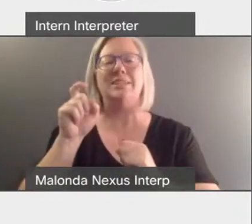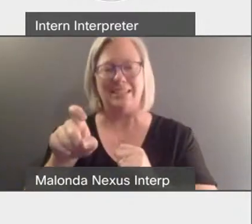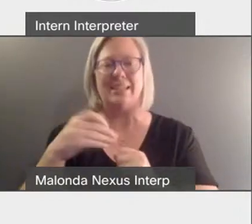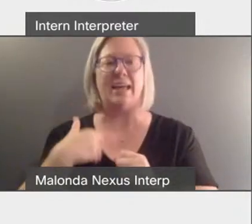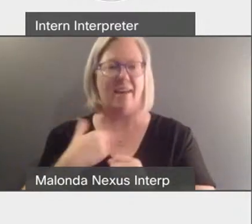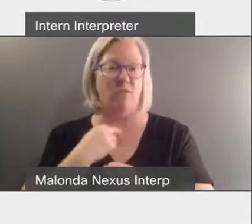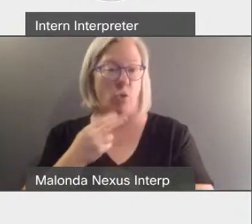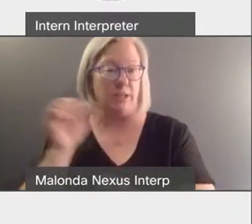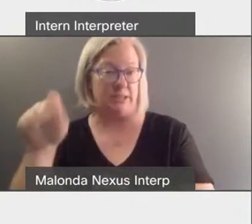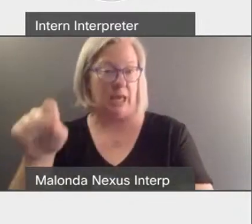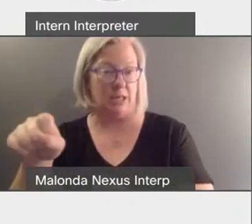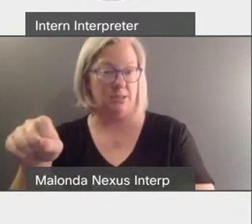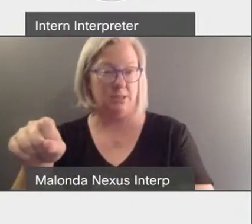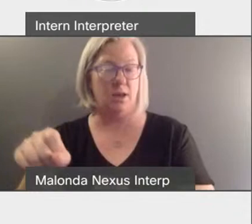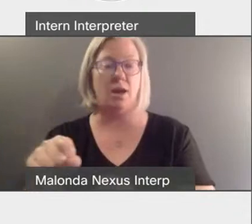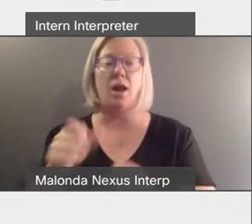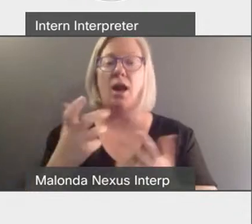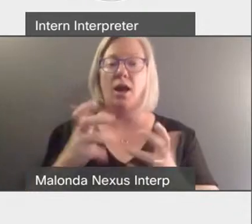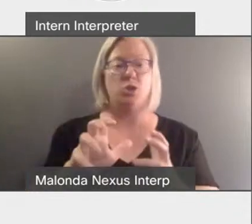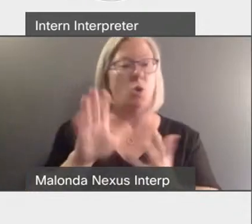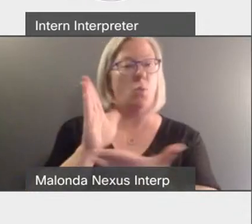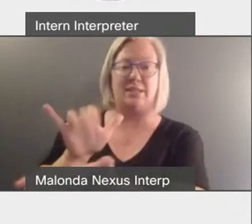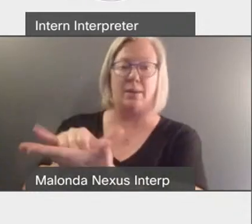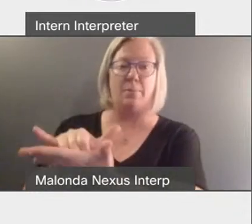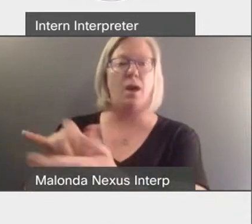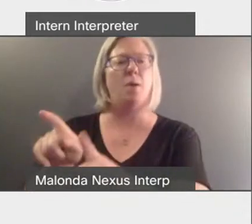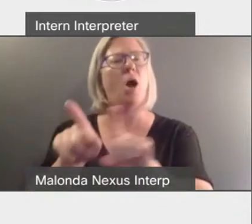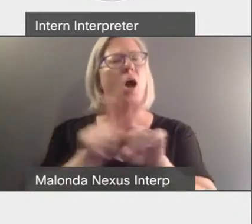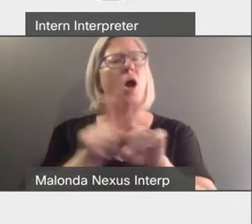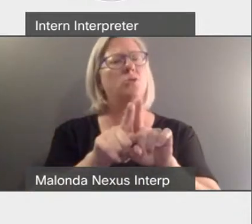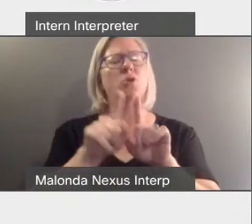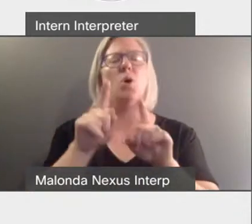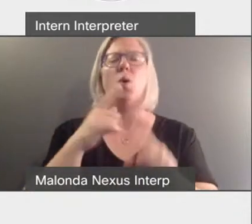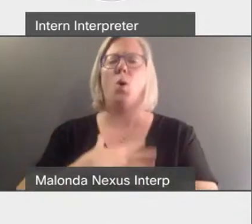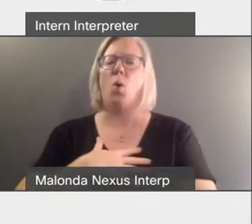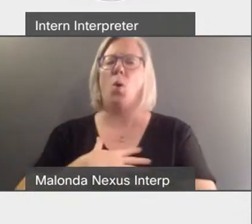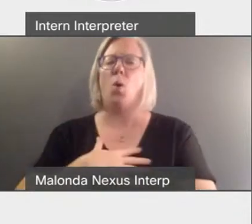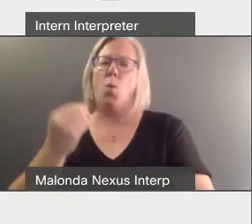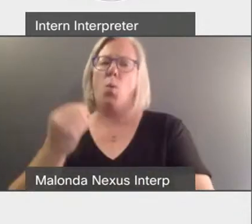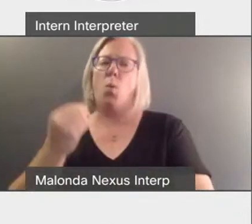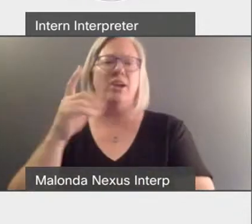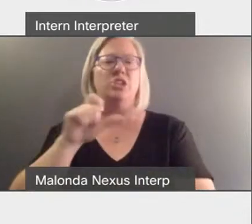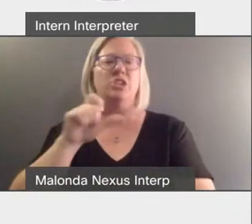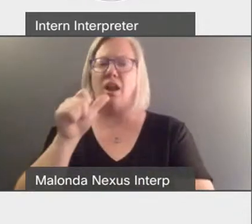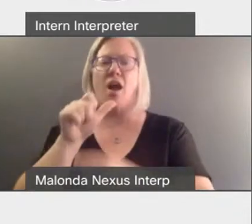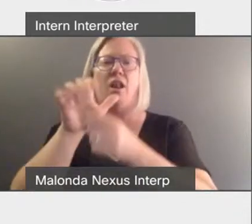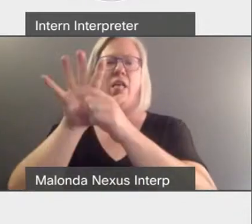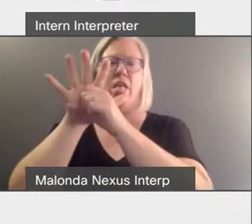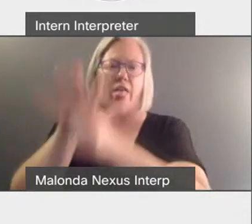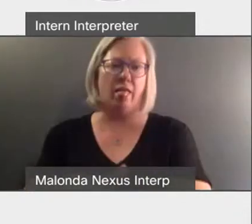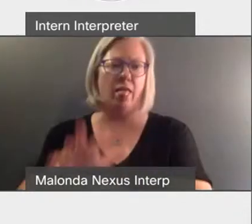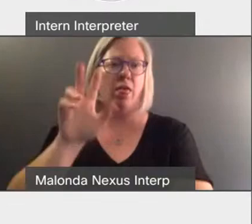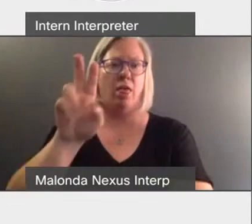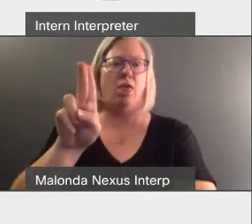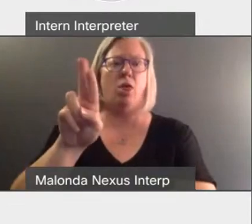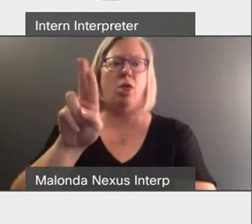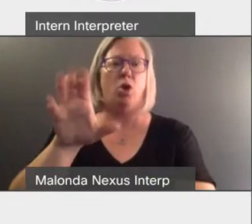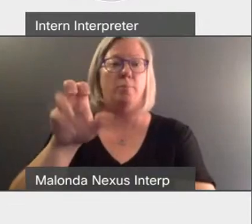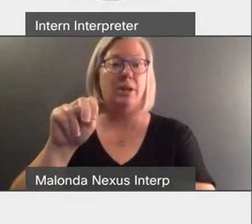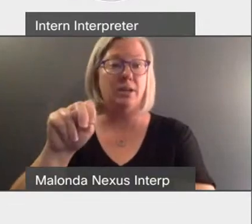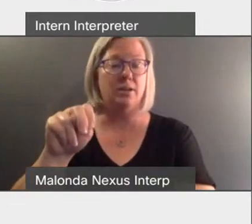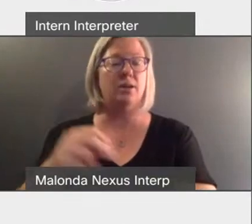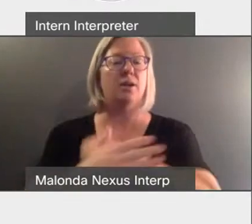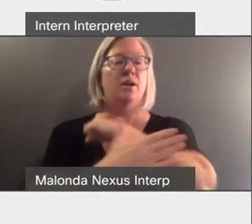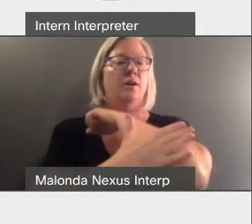rural, but also rural shouldn't, or white shouldn't drown out urban and voices,